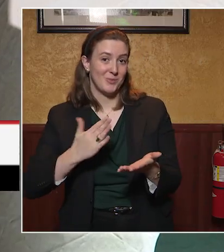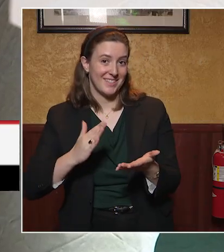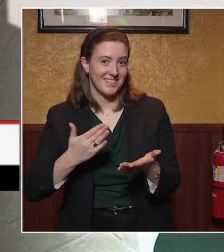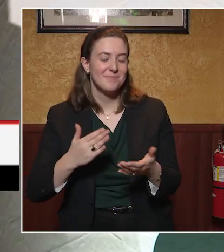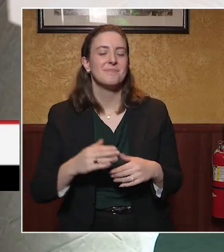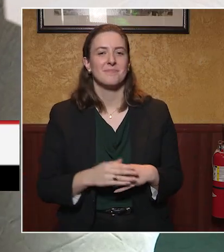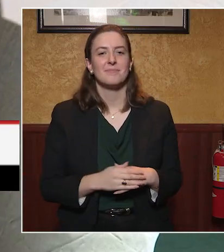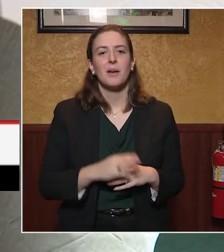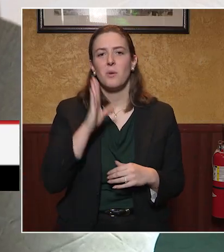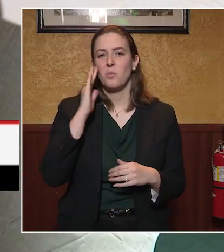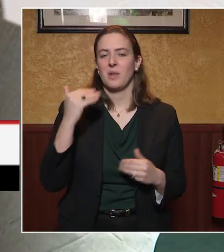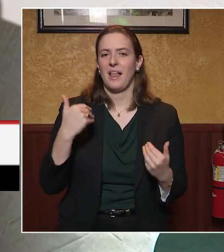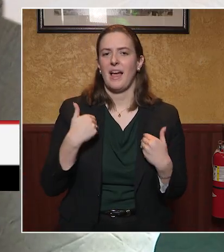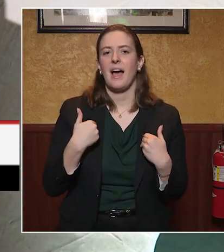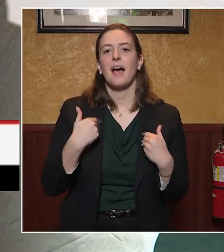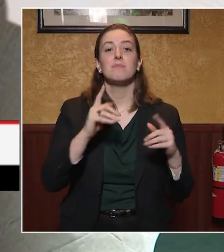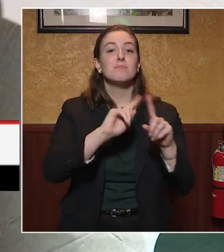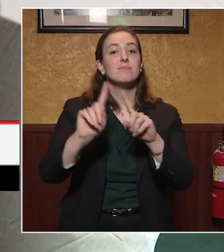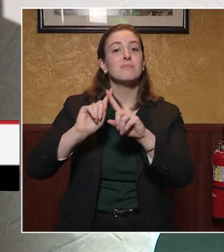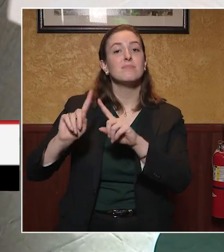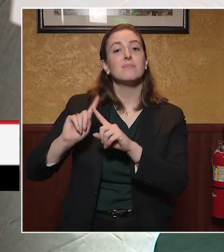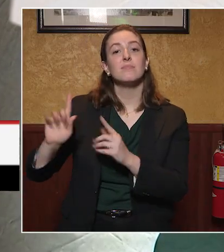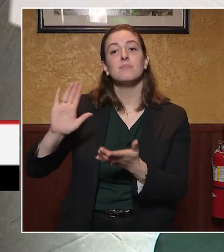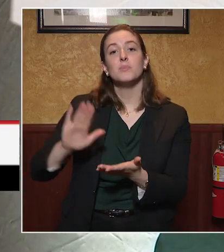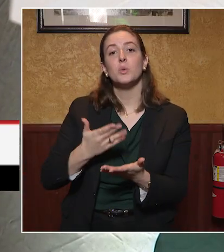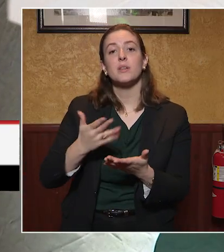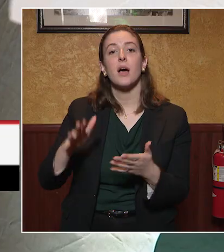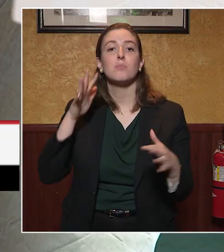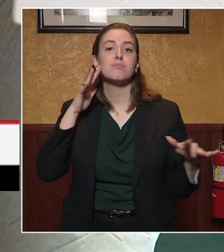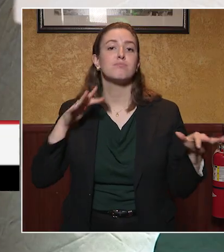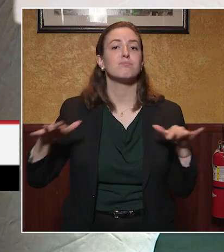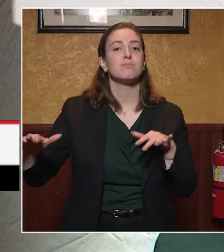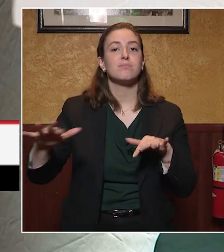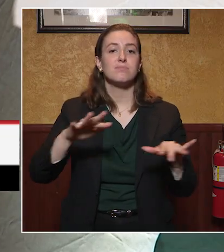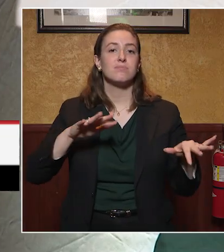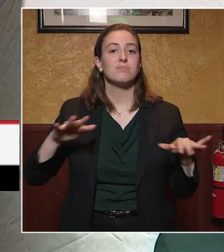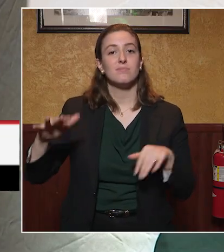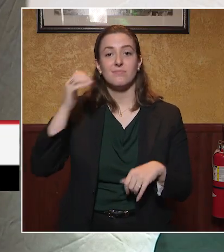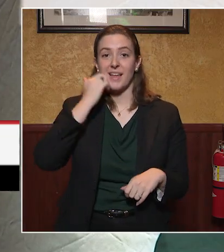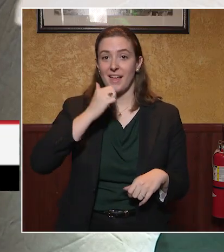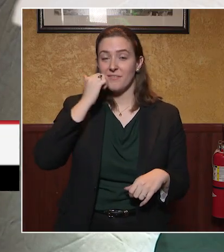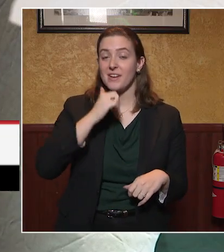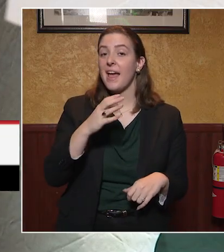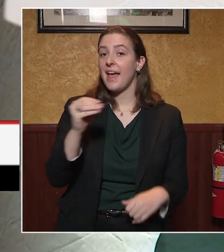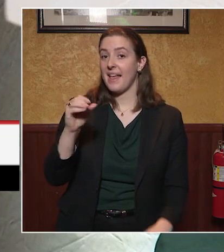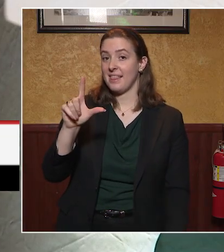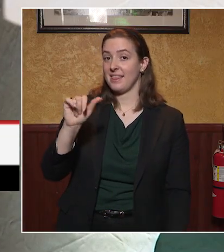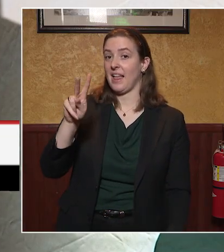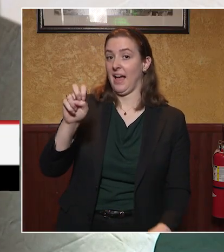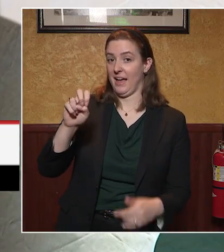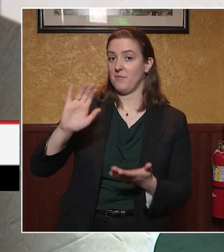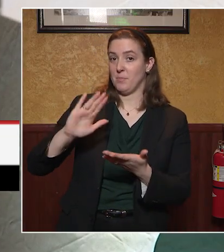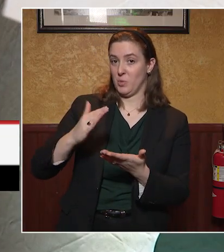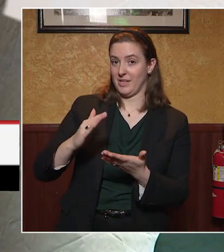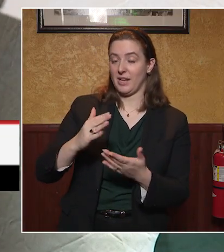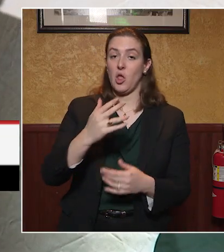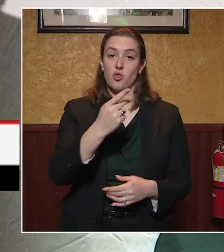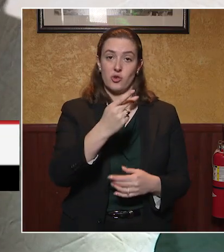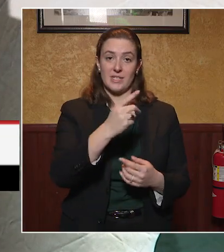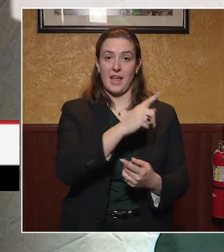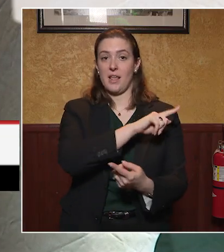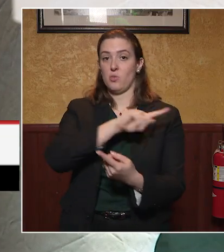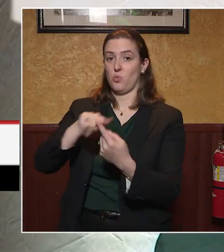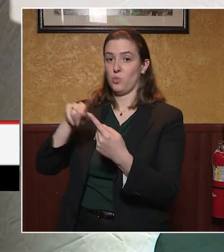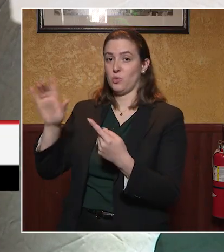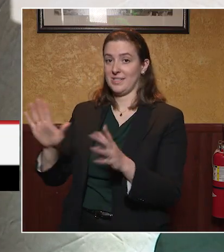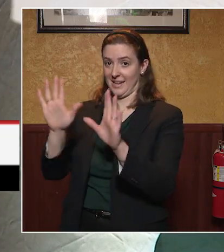with the sounds of the holidays every single day, but we will have live music offerings every Thursday through Sunday, so you can hear some of the